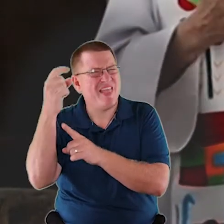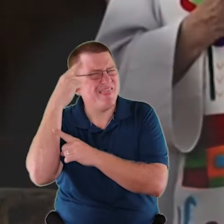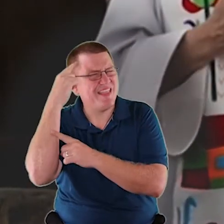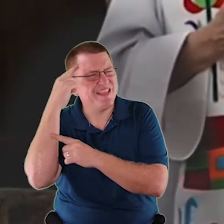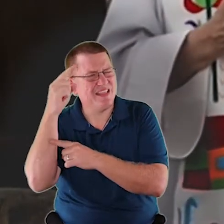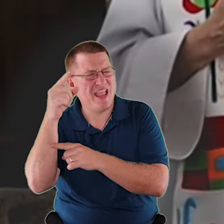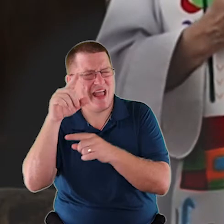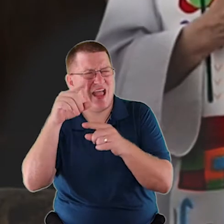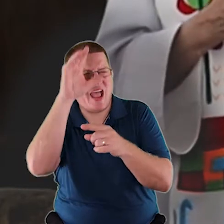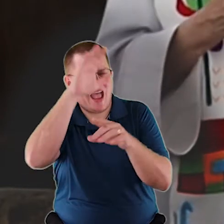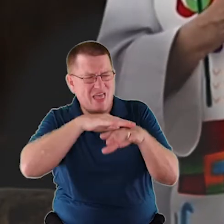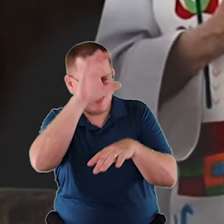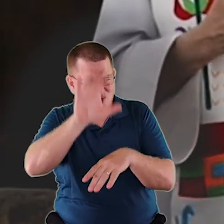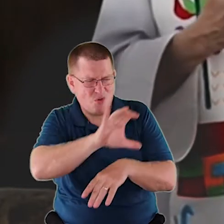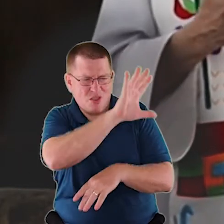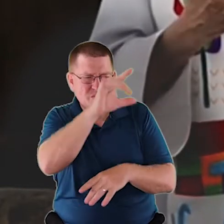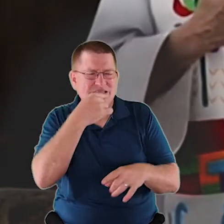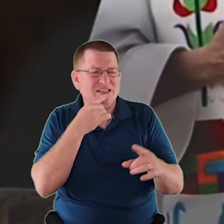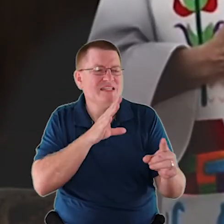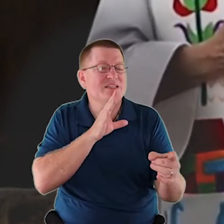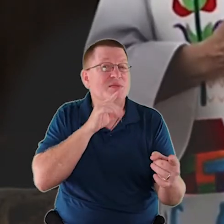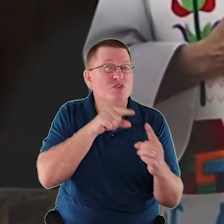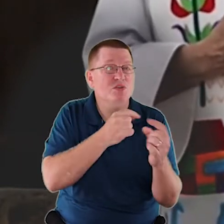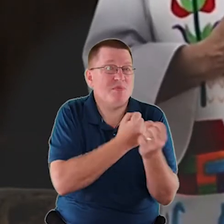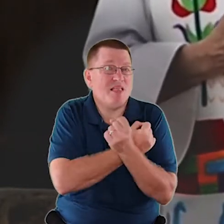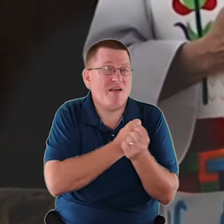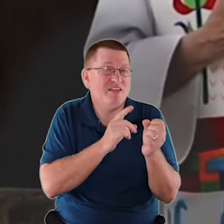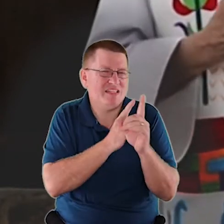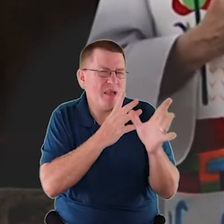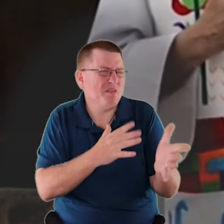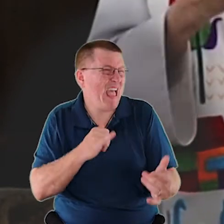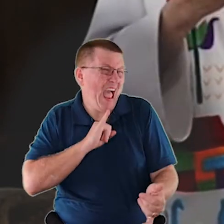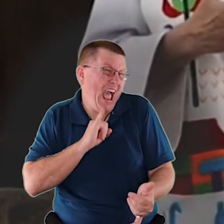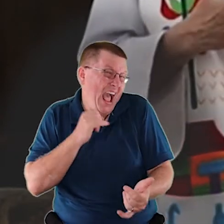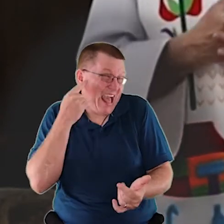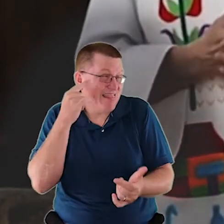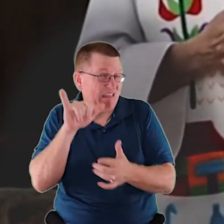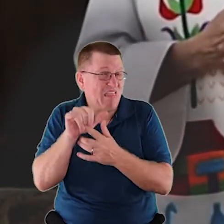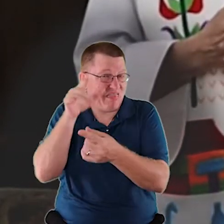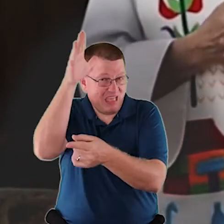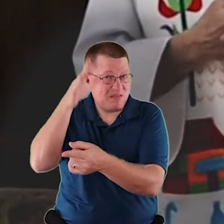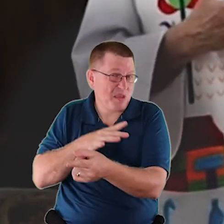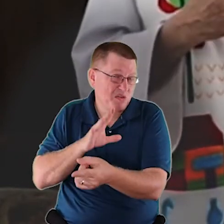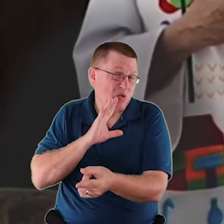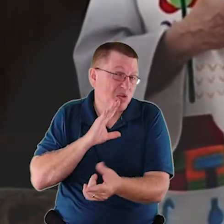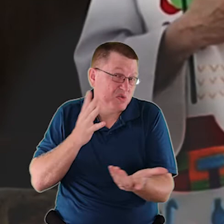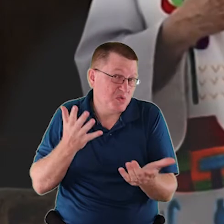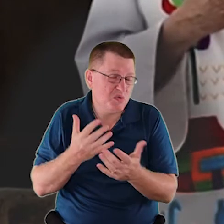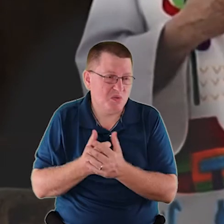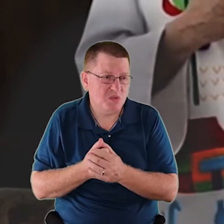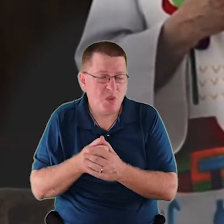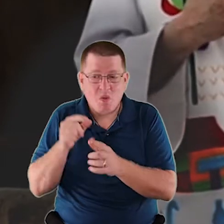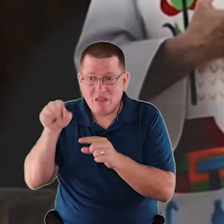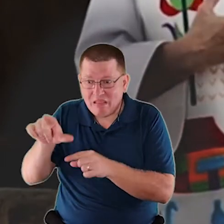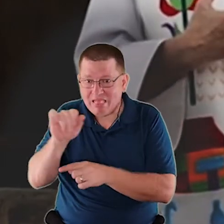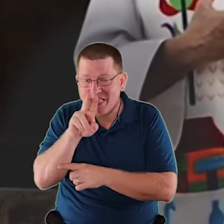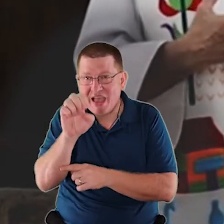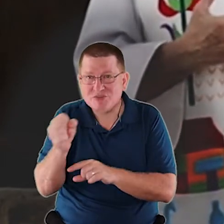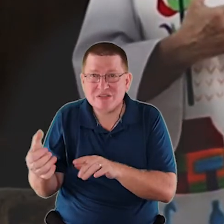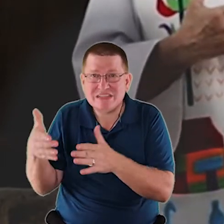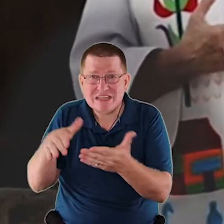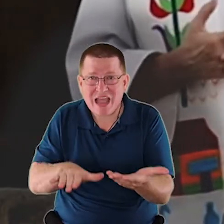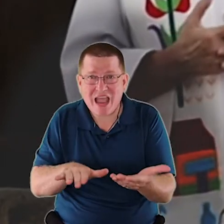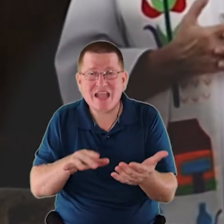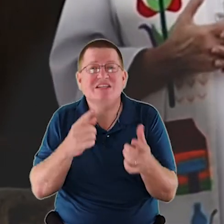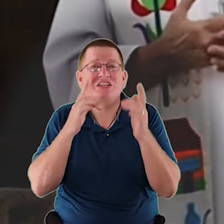the beloved disciple that Jesus speaks to from the cross. So when Lazarus dies, Jesus cries tears of